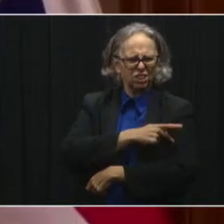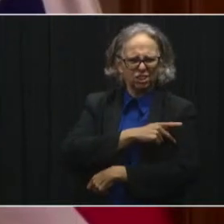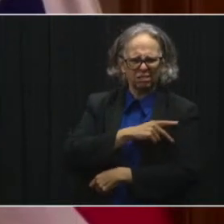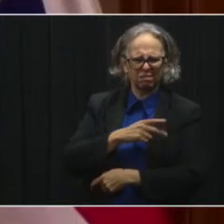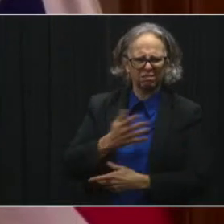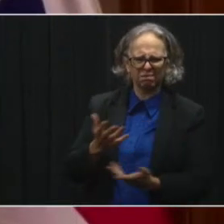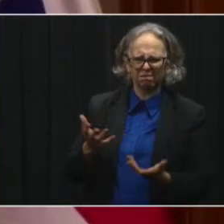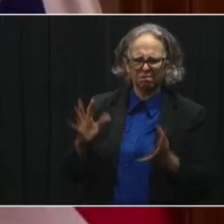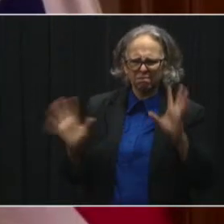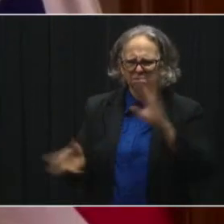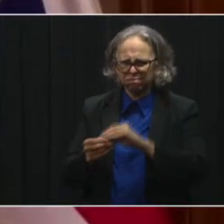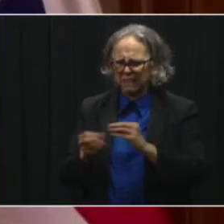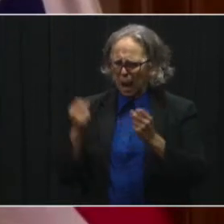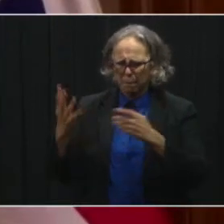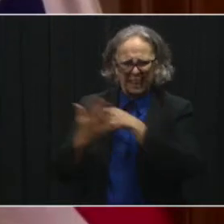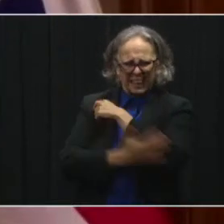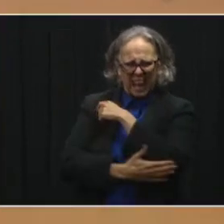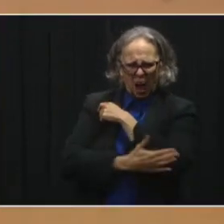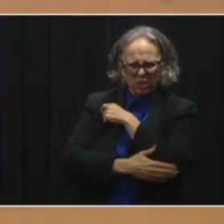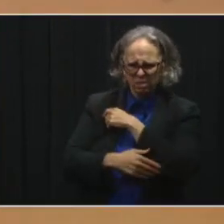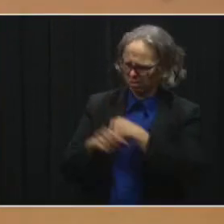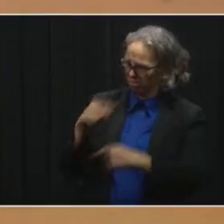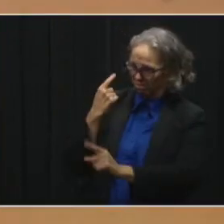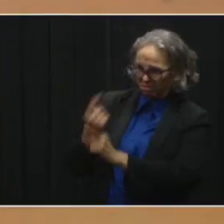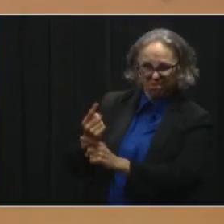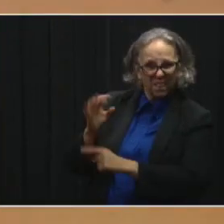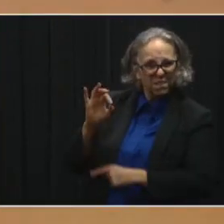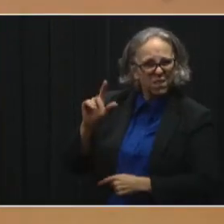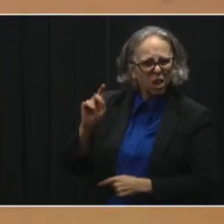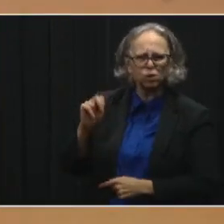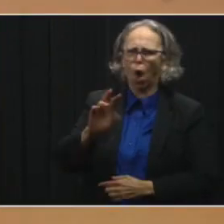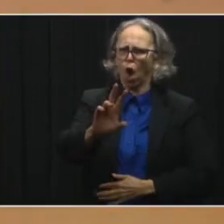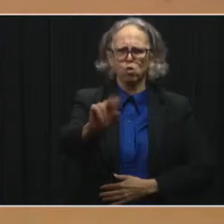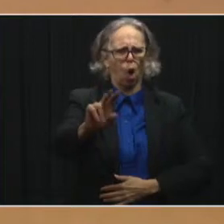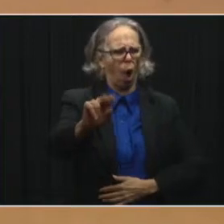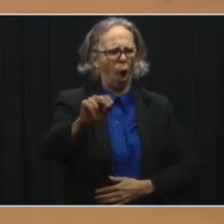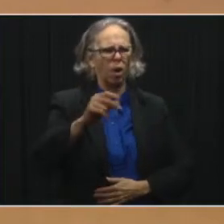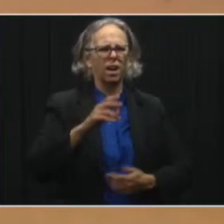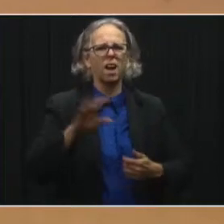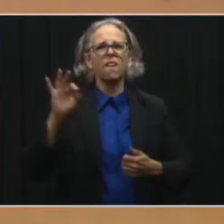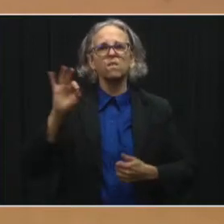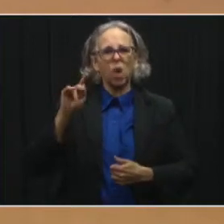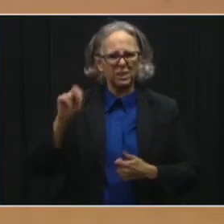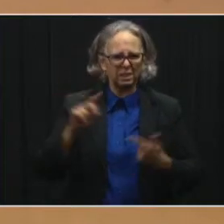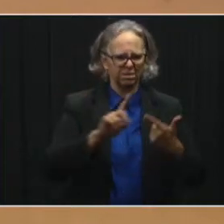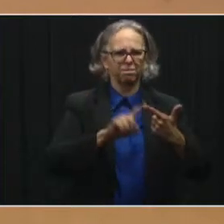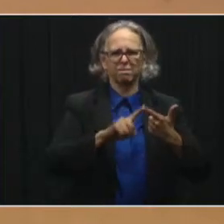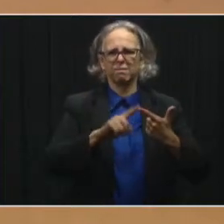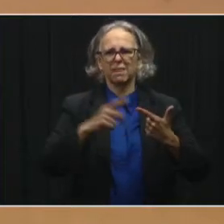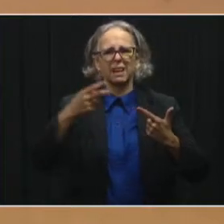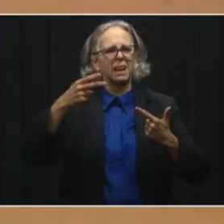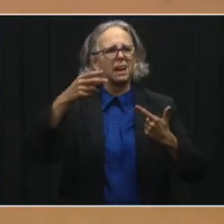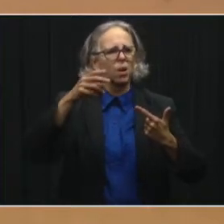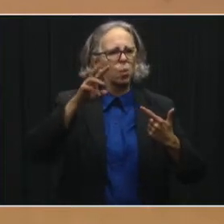or do you have other? So we have Williams County, we have Henry County. We actually draw from southern